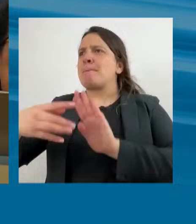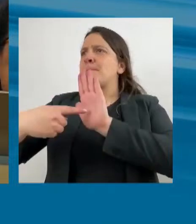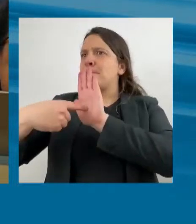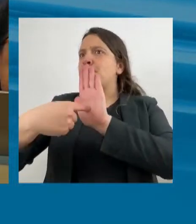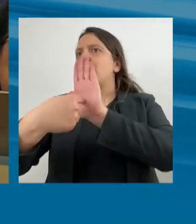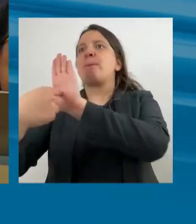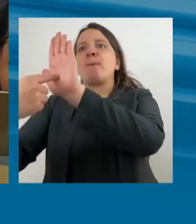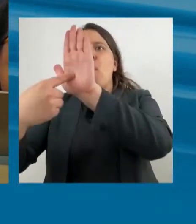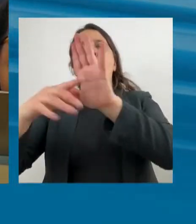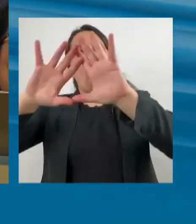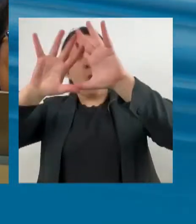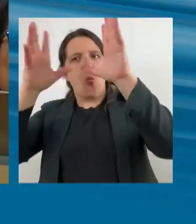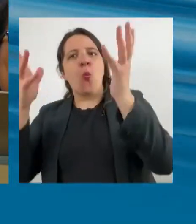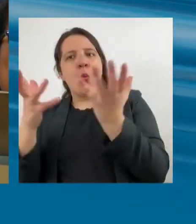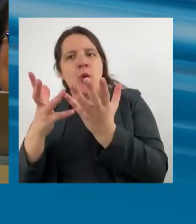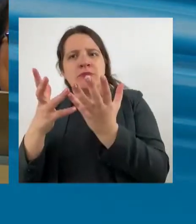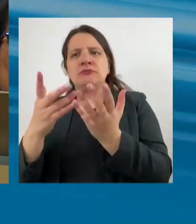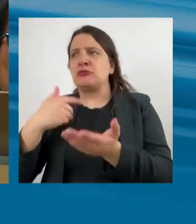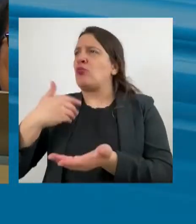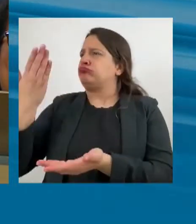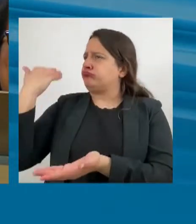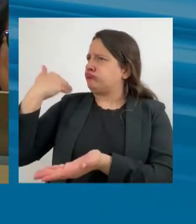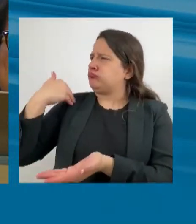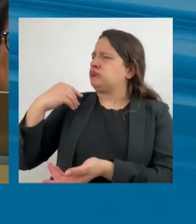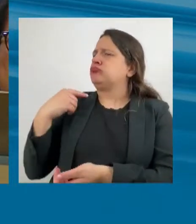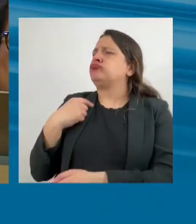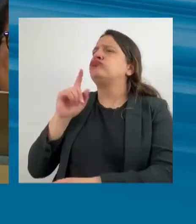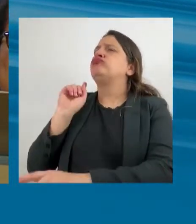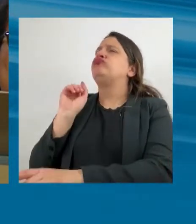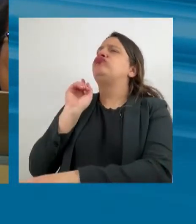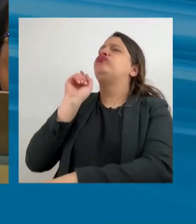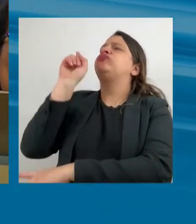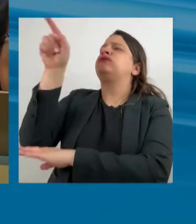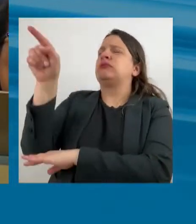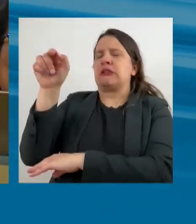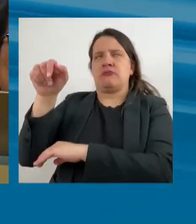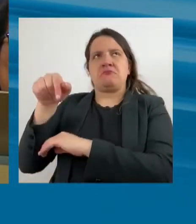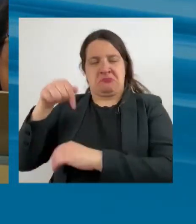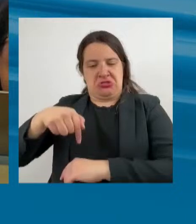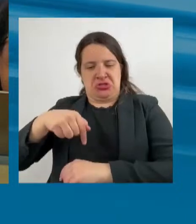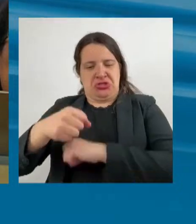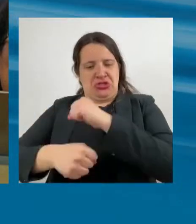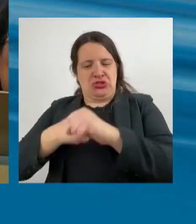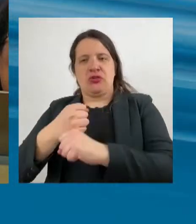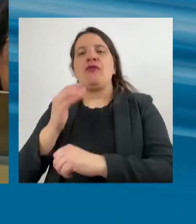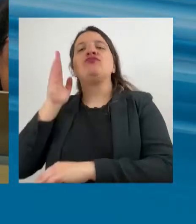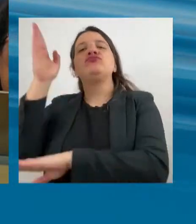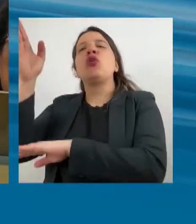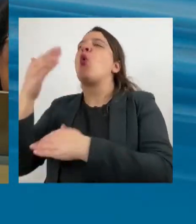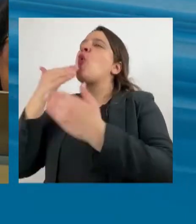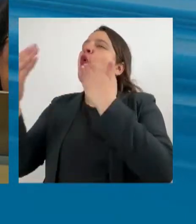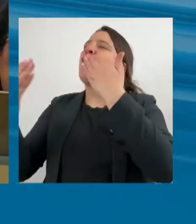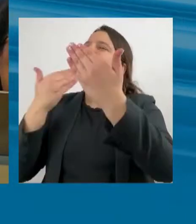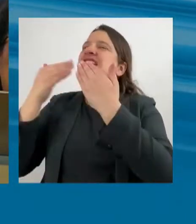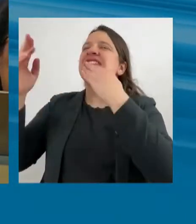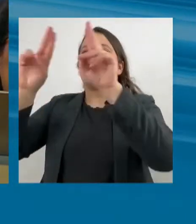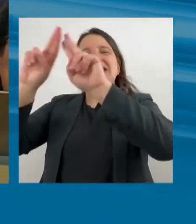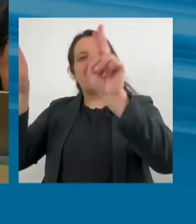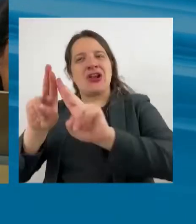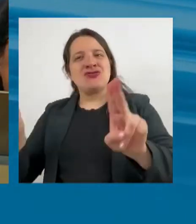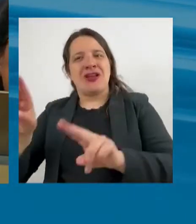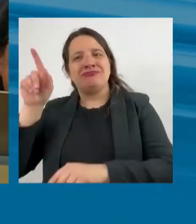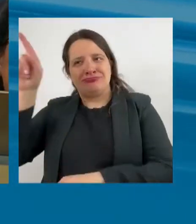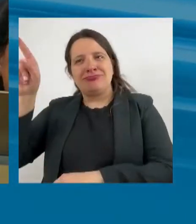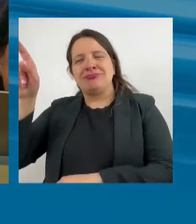a reference for the whole world. I had a chance of participating this year in the